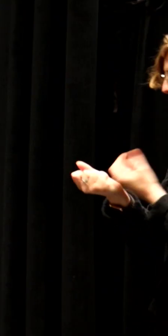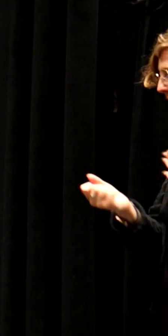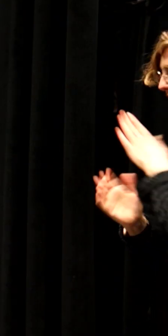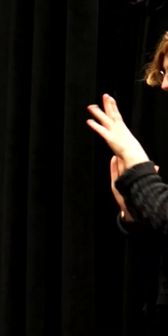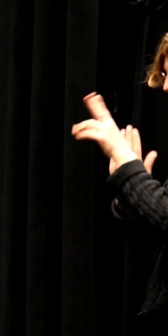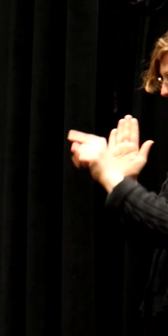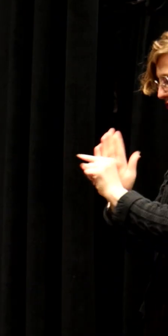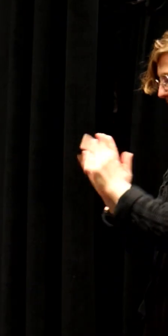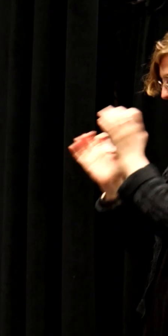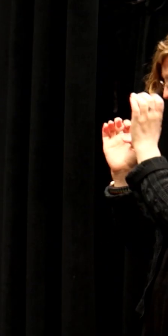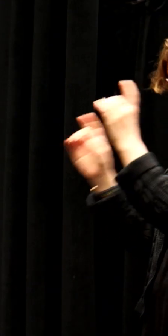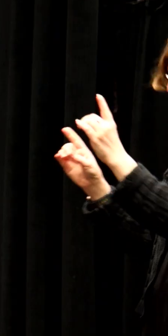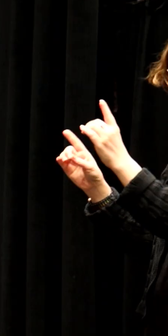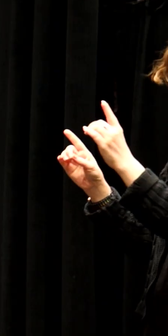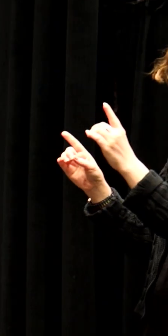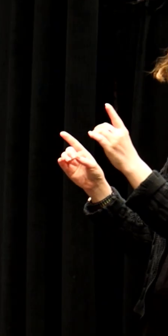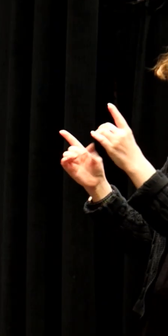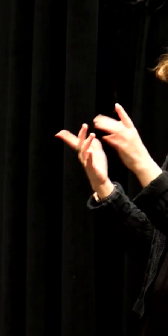education.